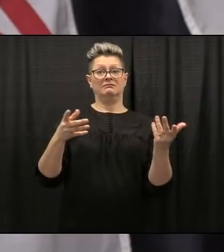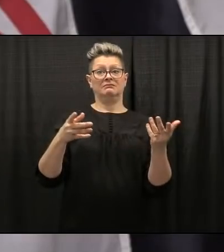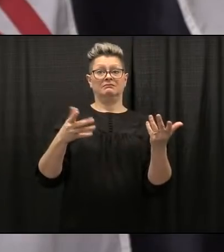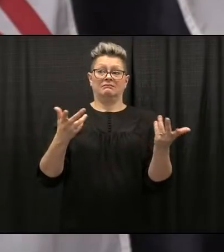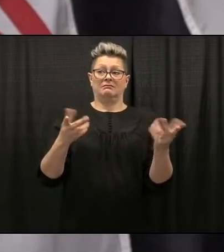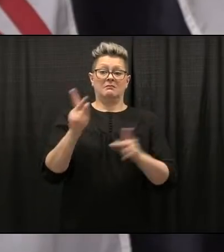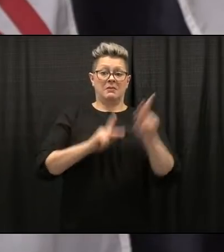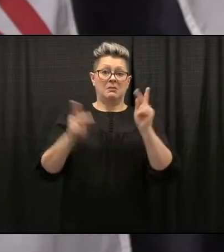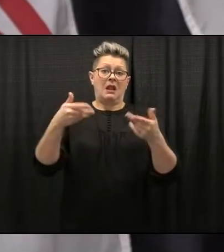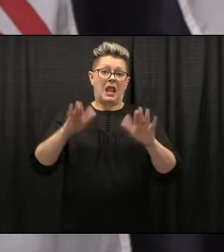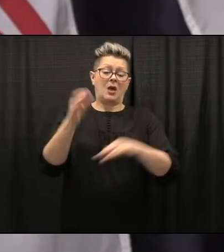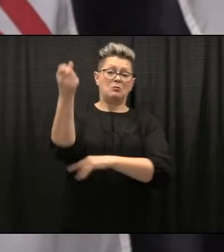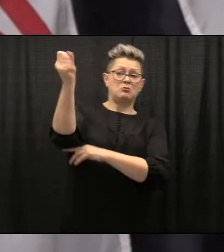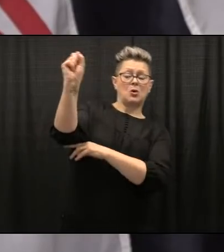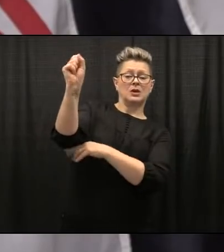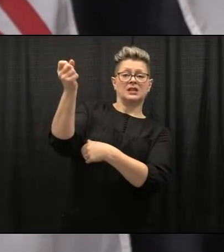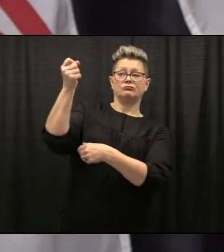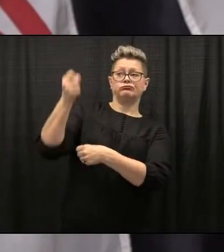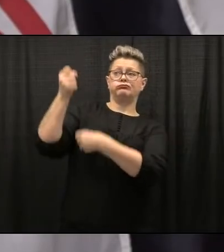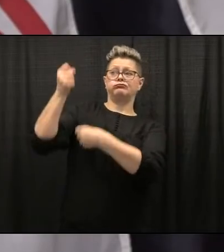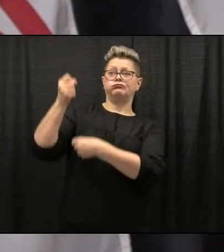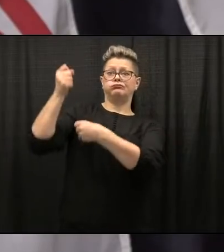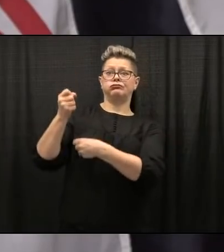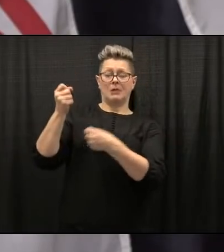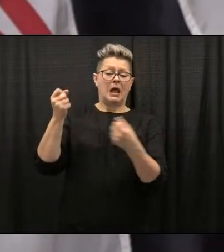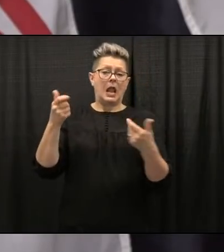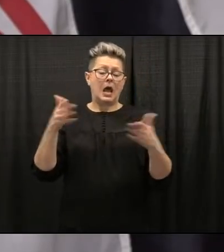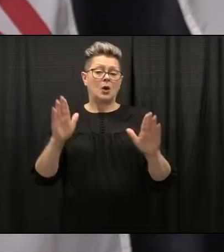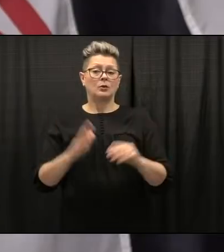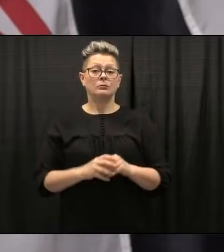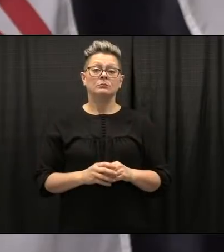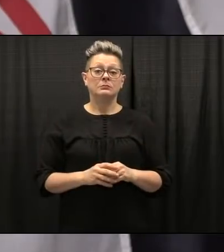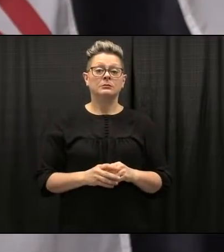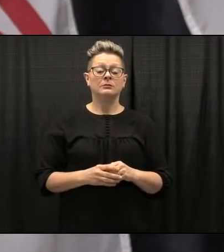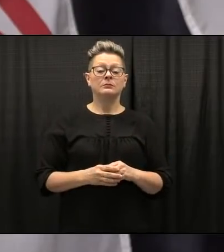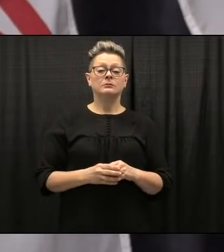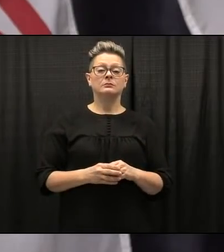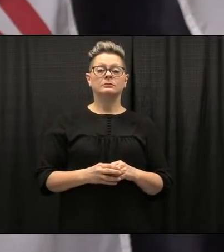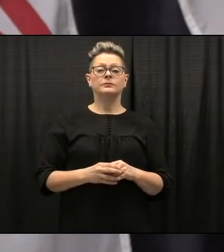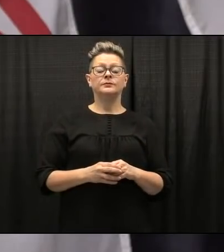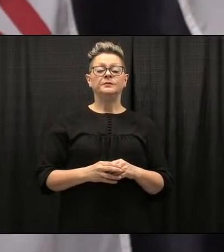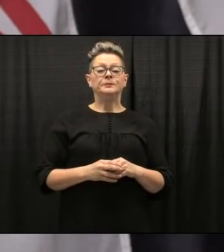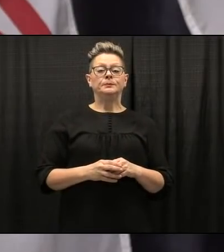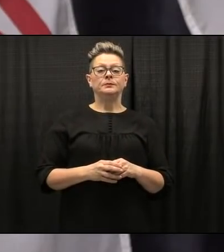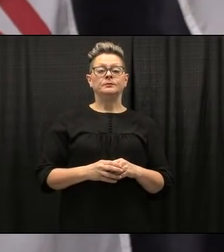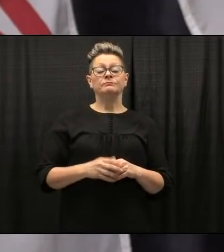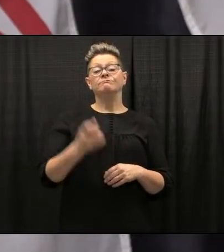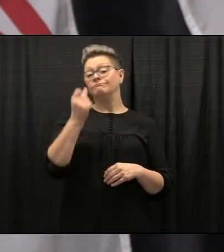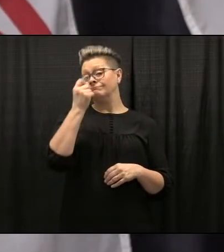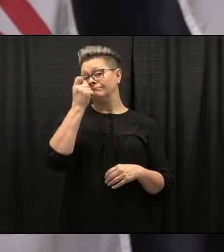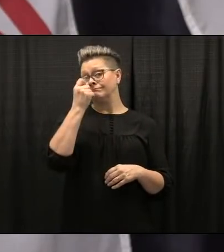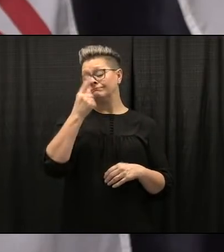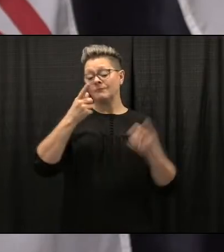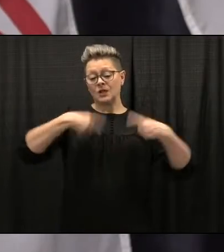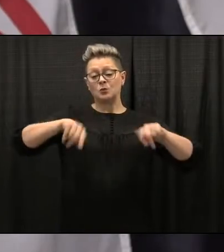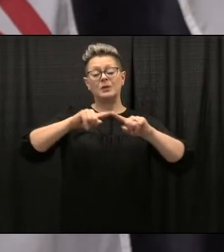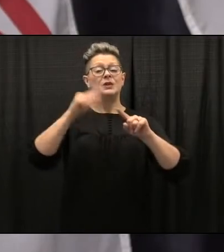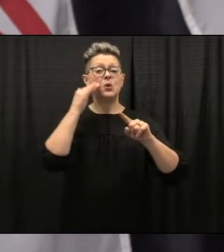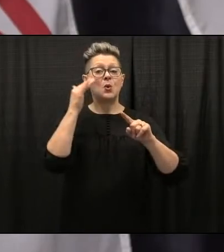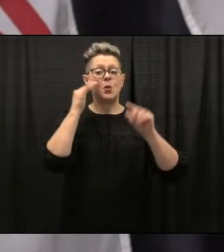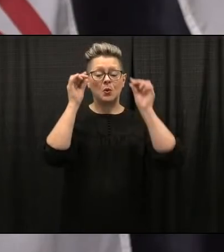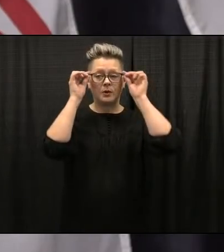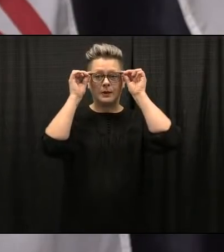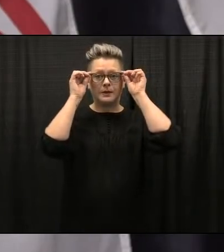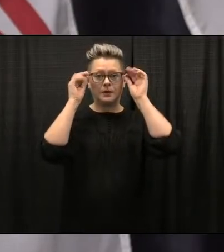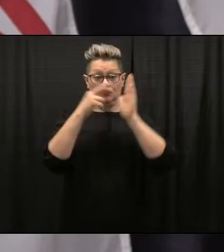And, but, I think we know that restrictions have